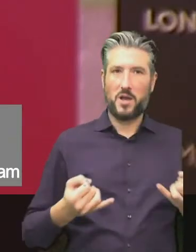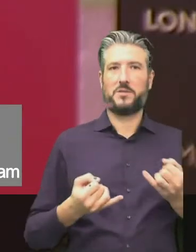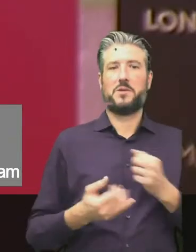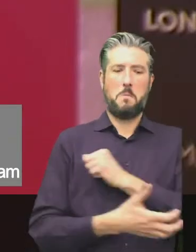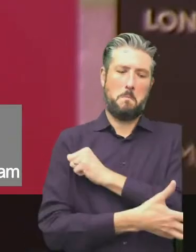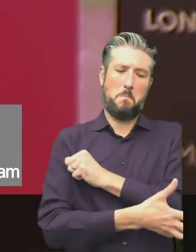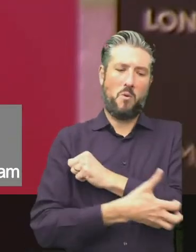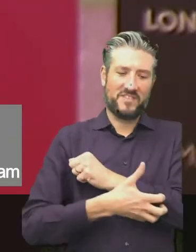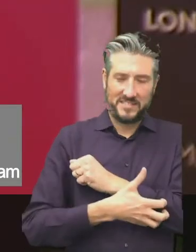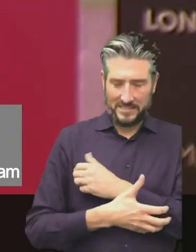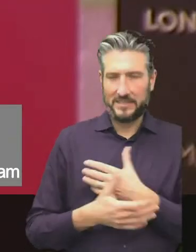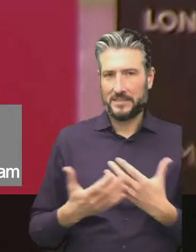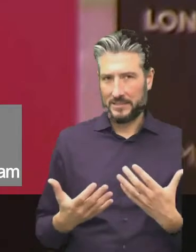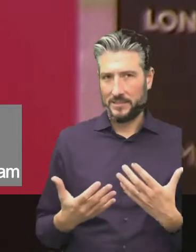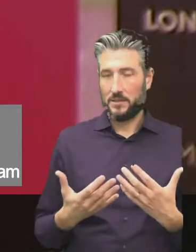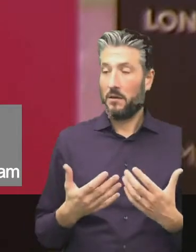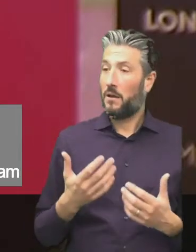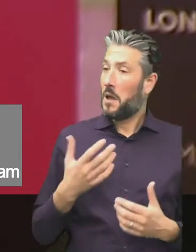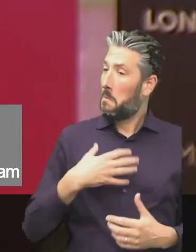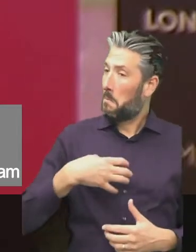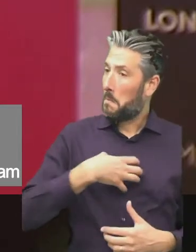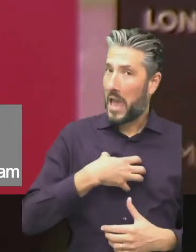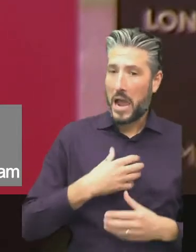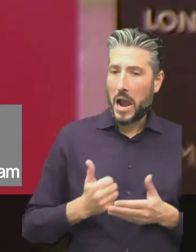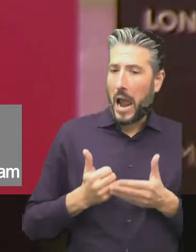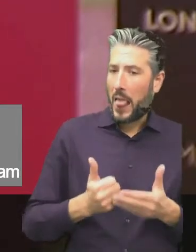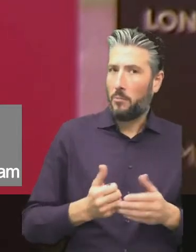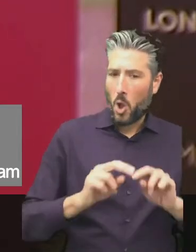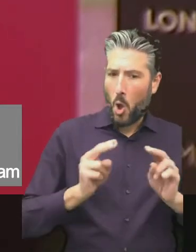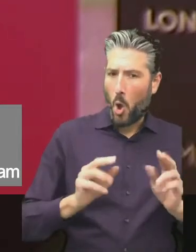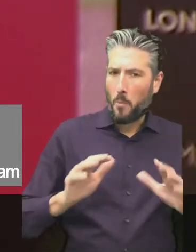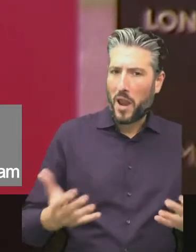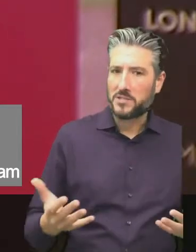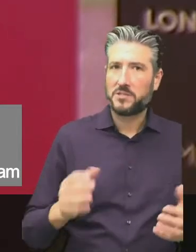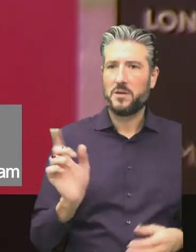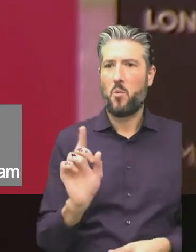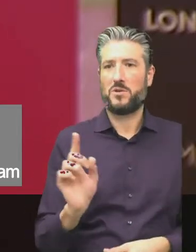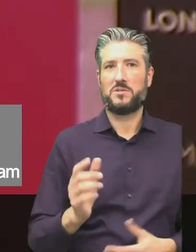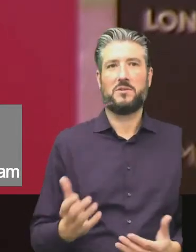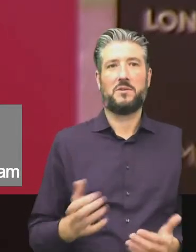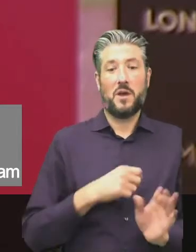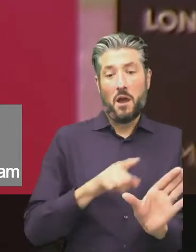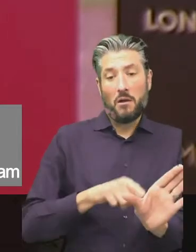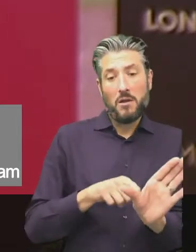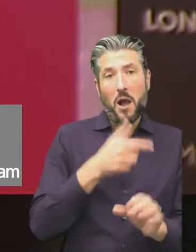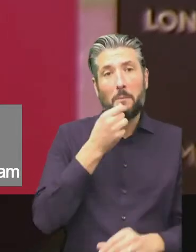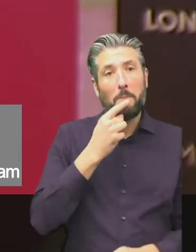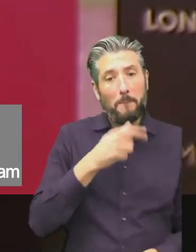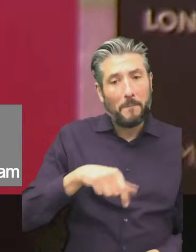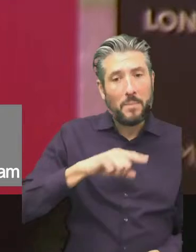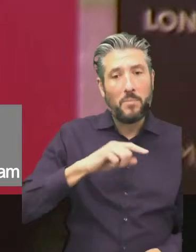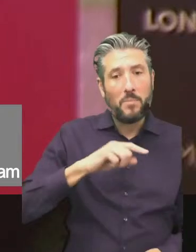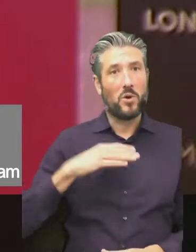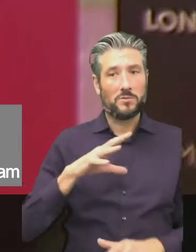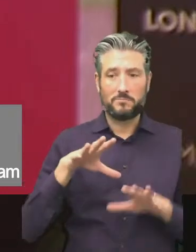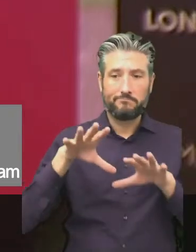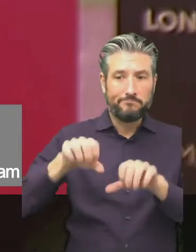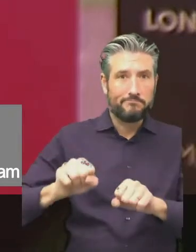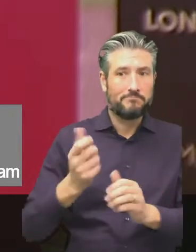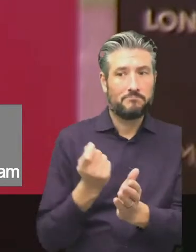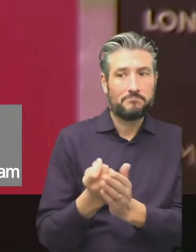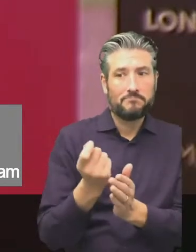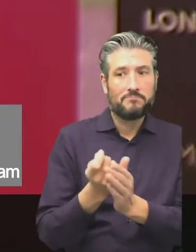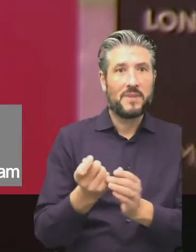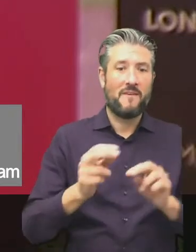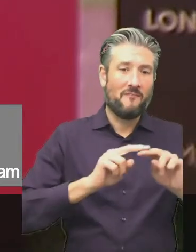London, especially for the young who are looking to get into the housing market for the first time? Mr. Mayor, very,